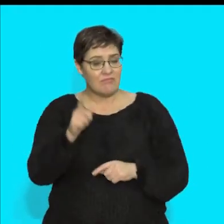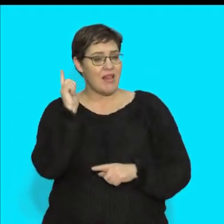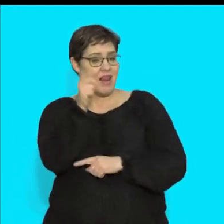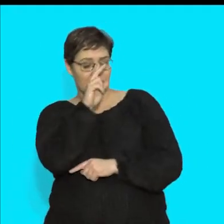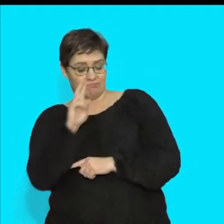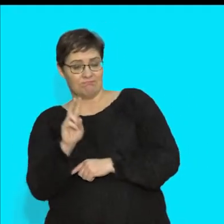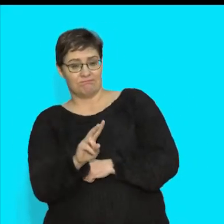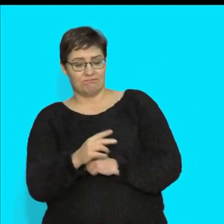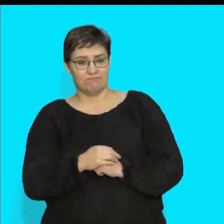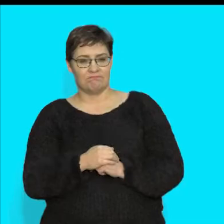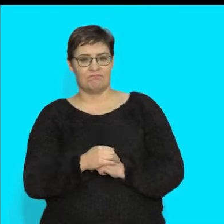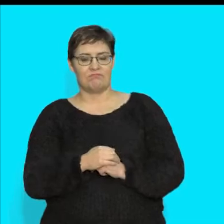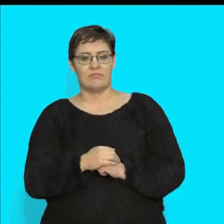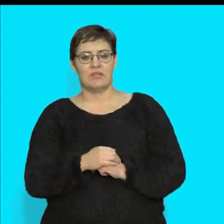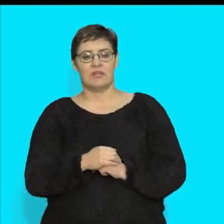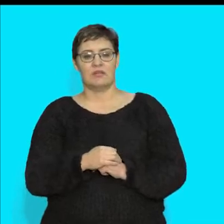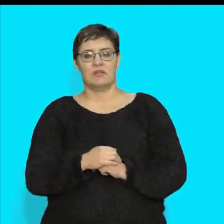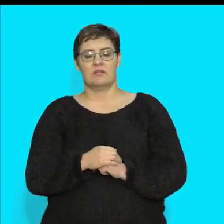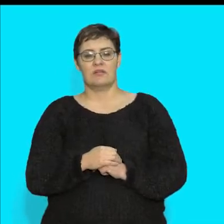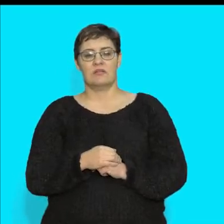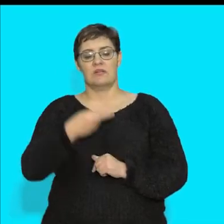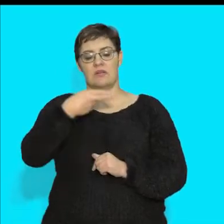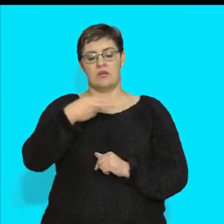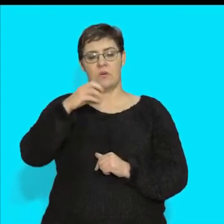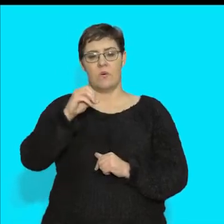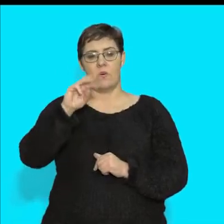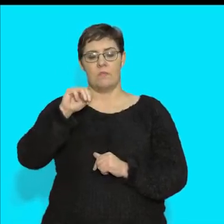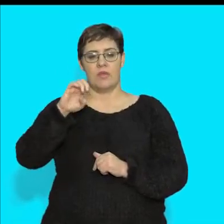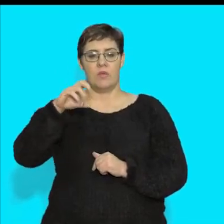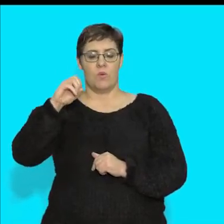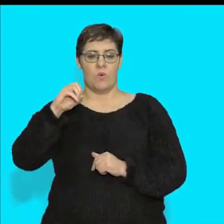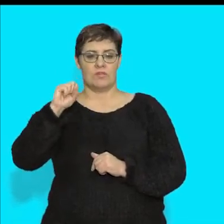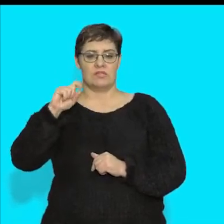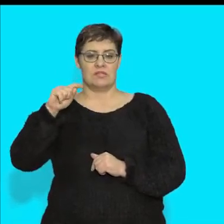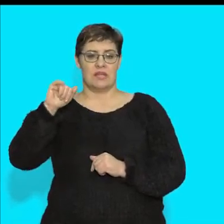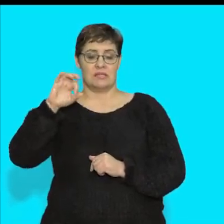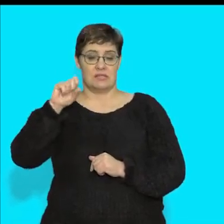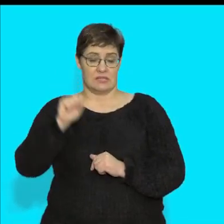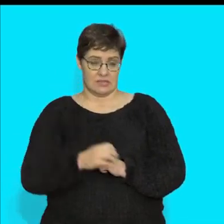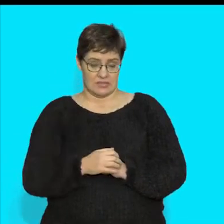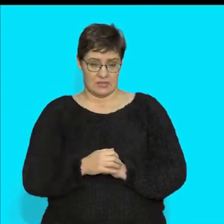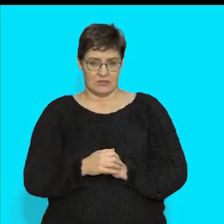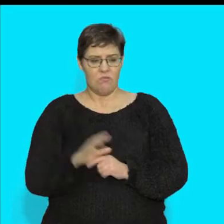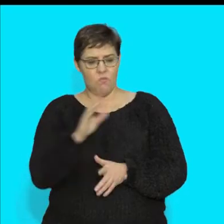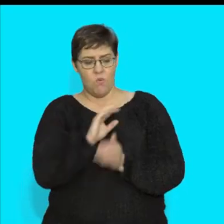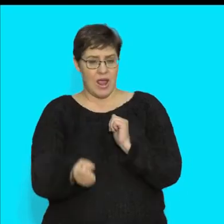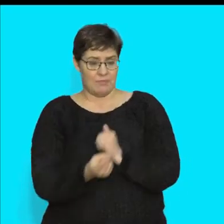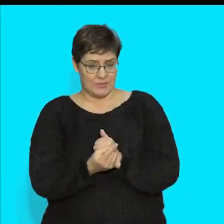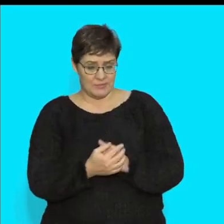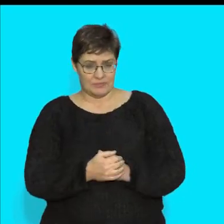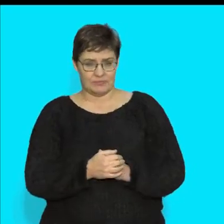later on, right, at this concept of homeostasis. So what happens now is the